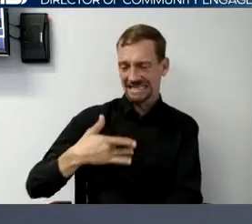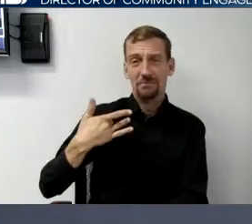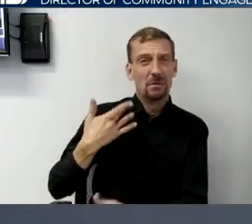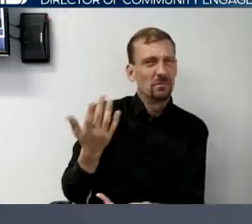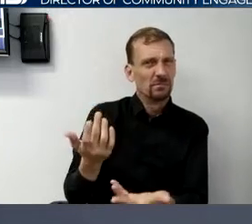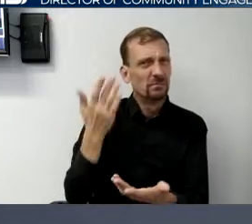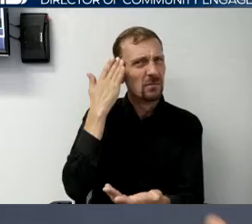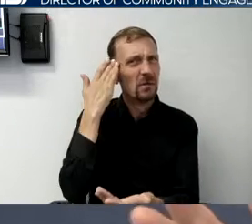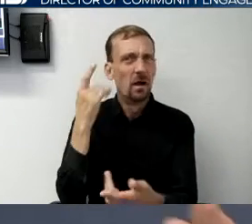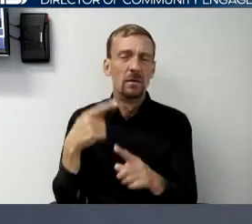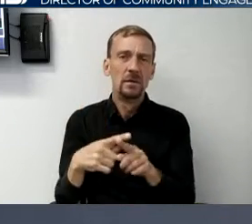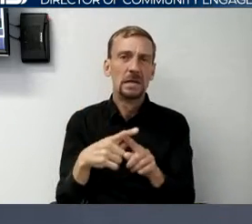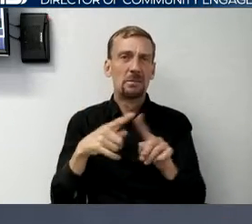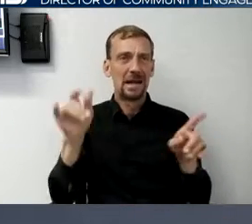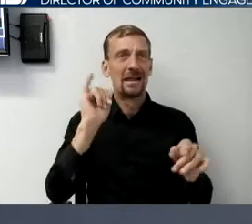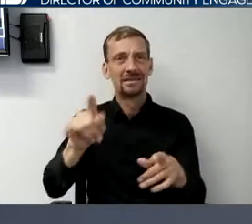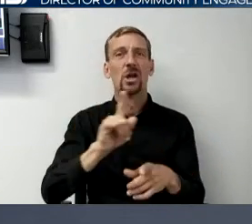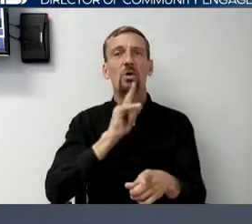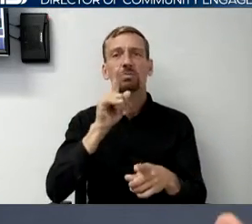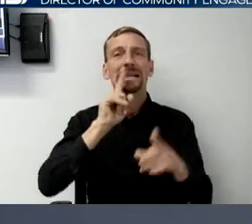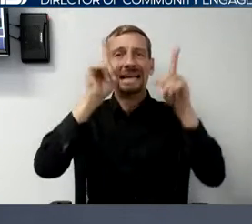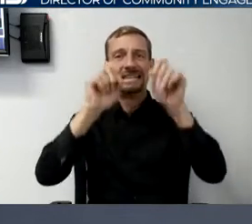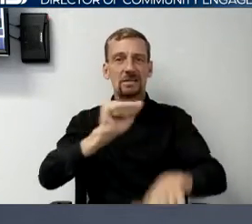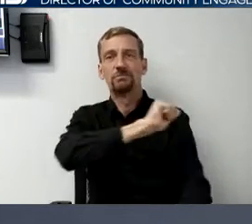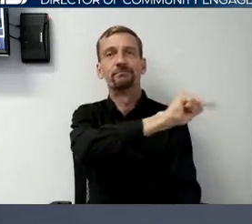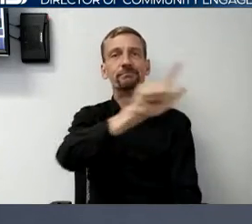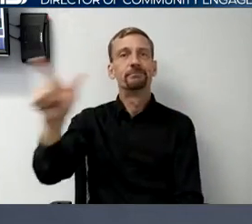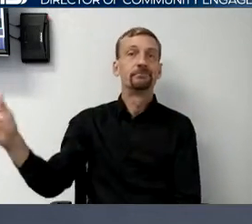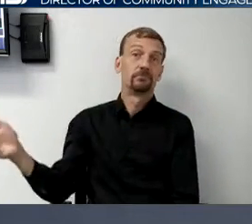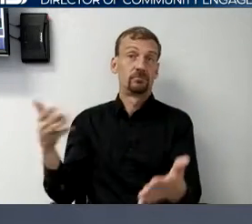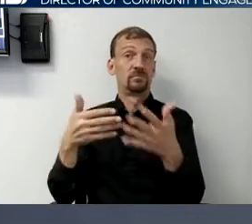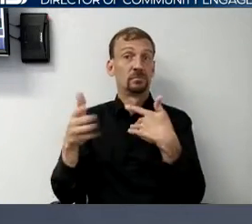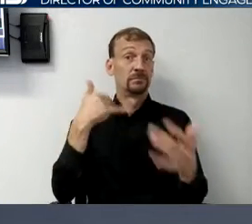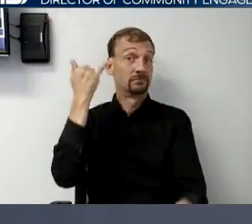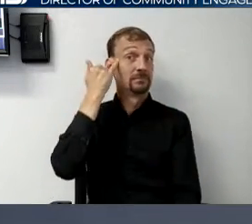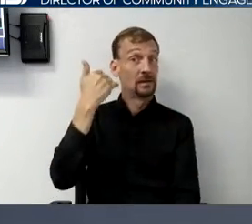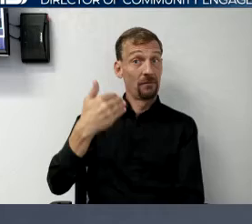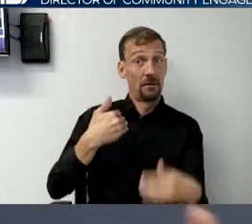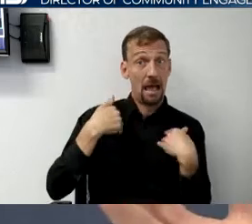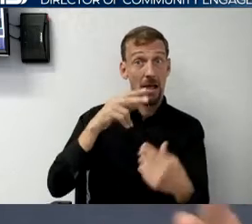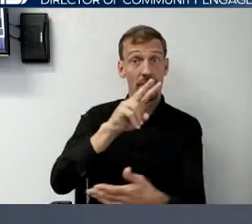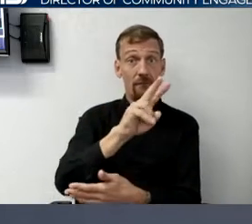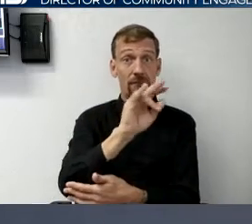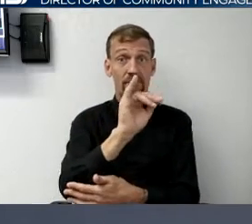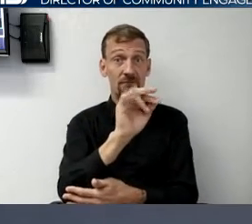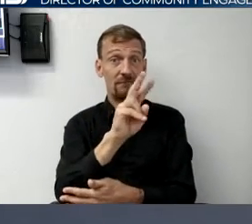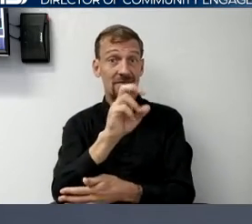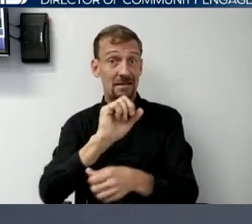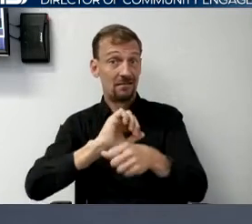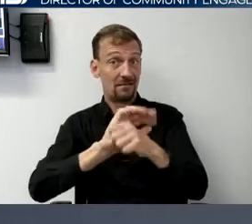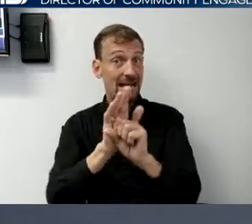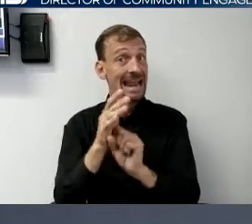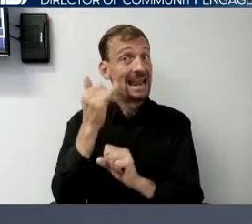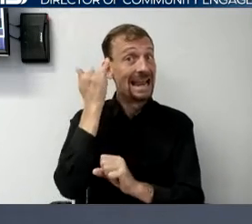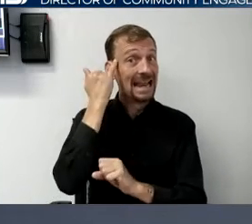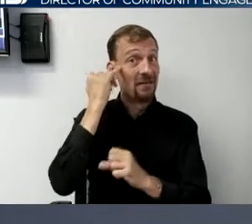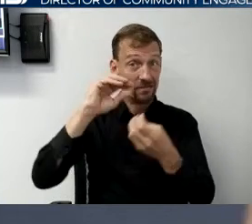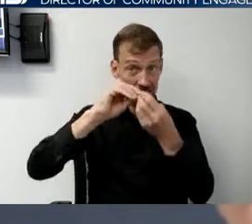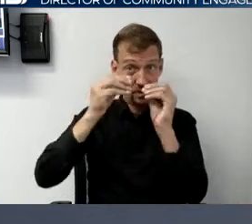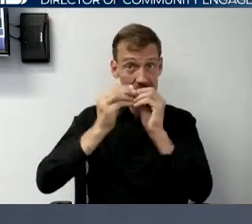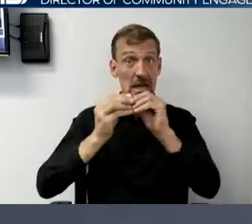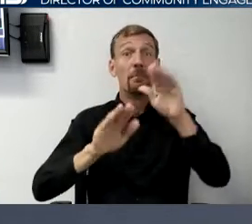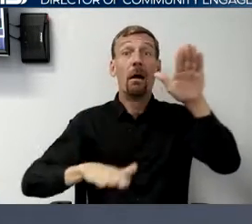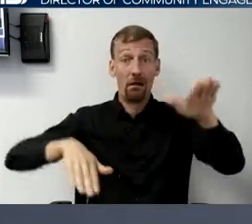testing to just everybody, whether you have the virus or not, and certainly then the denominator gets huge and